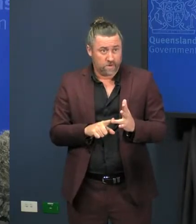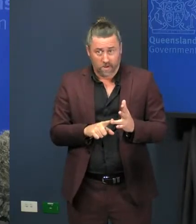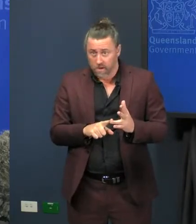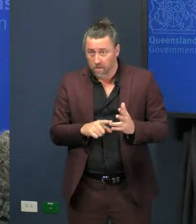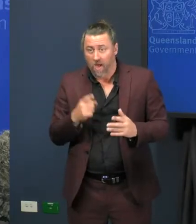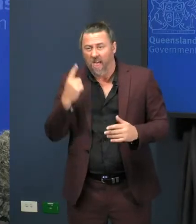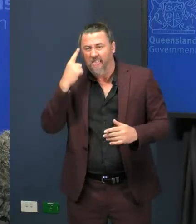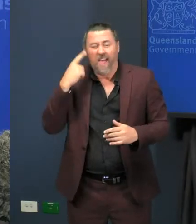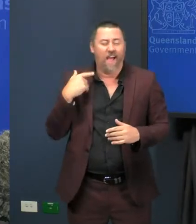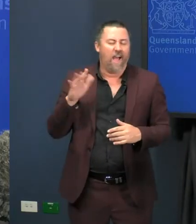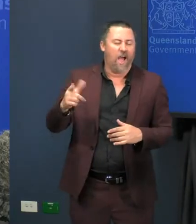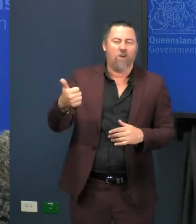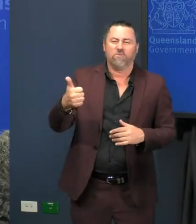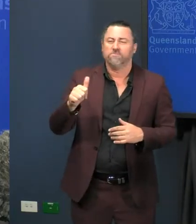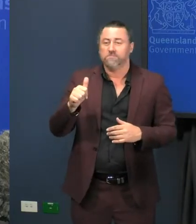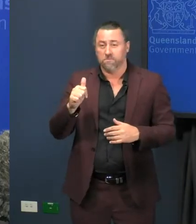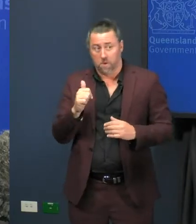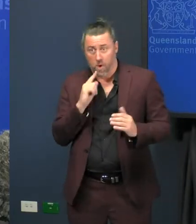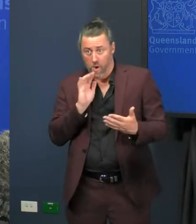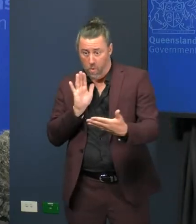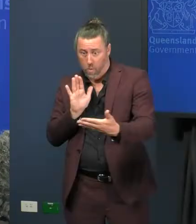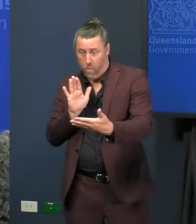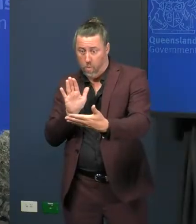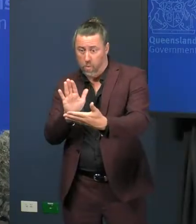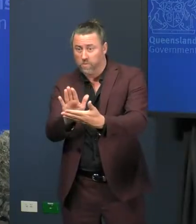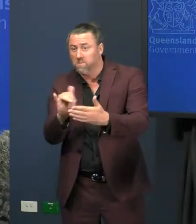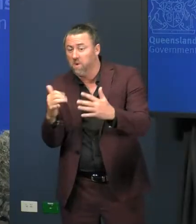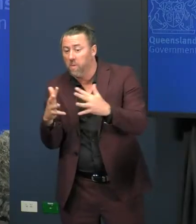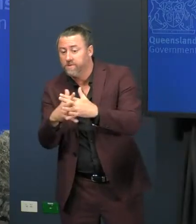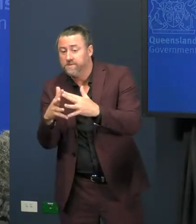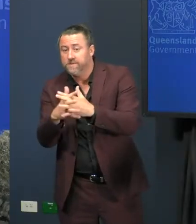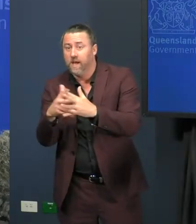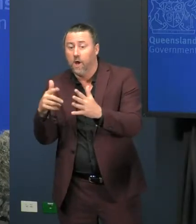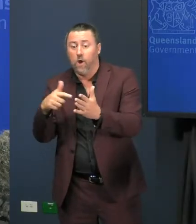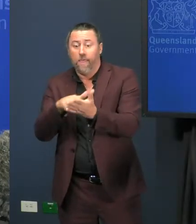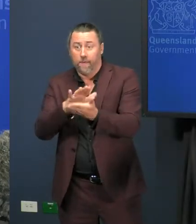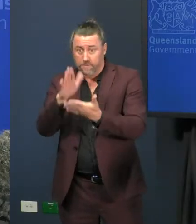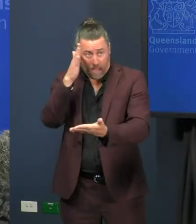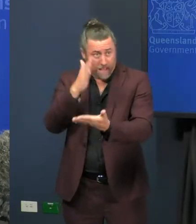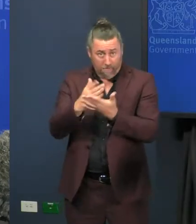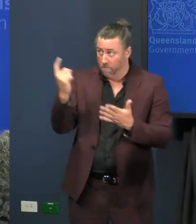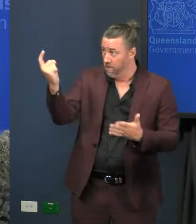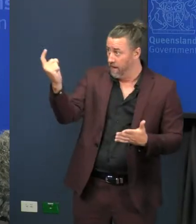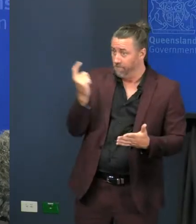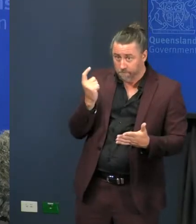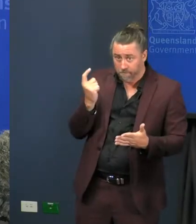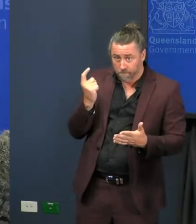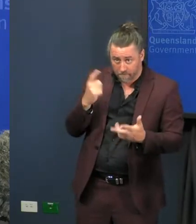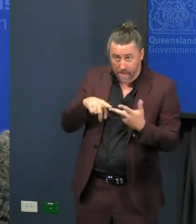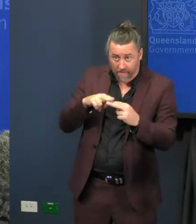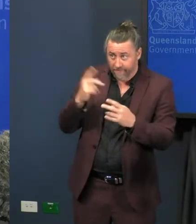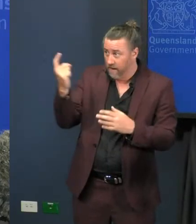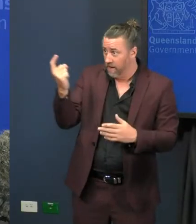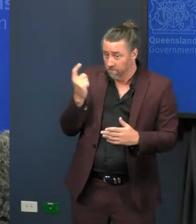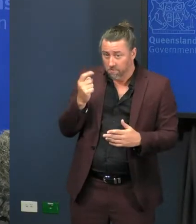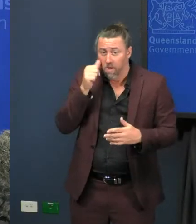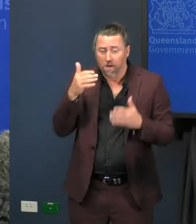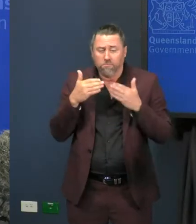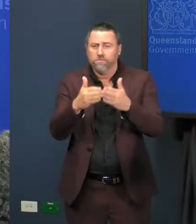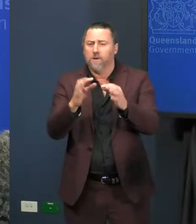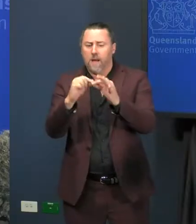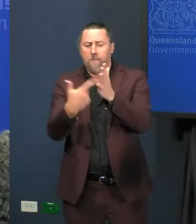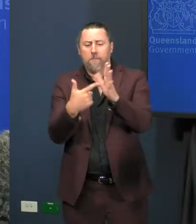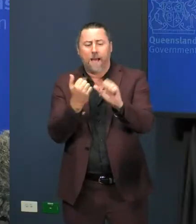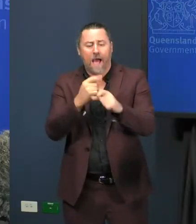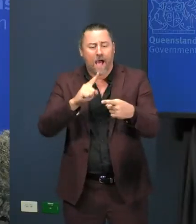will close later in the week should this system turn west and head towards the Queensland coast. Our barge and ferry services